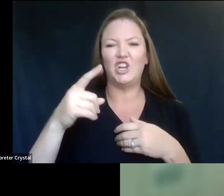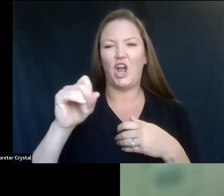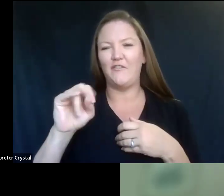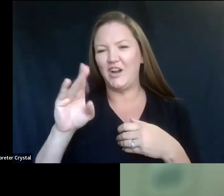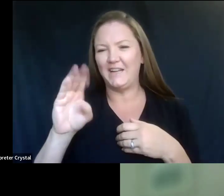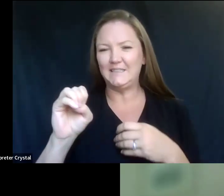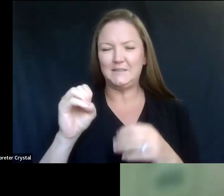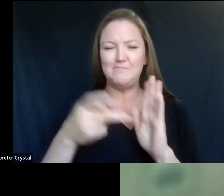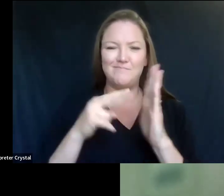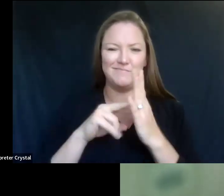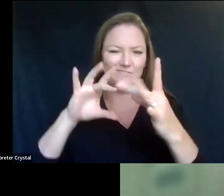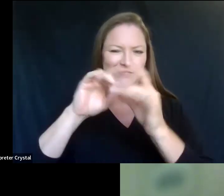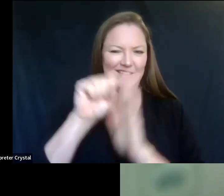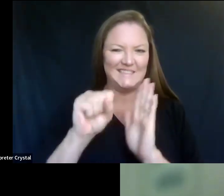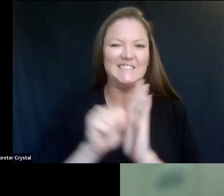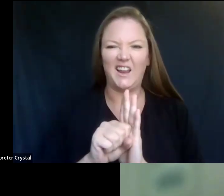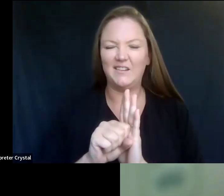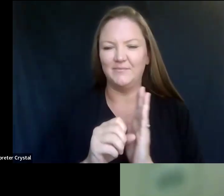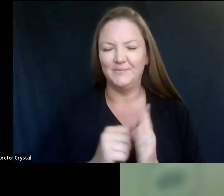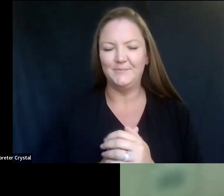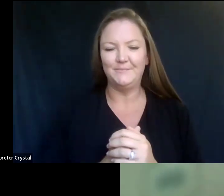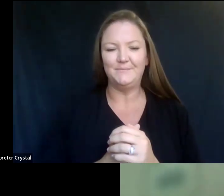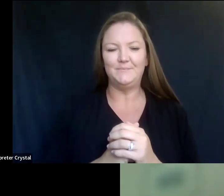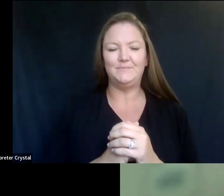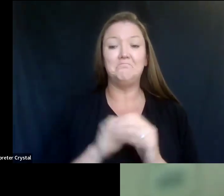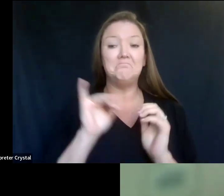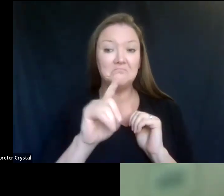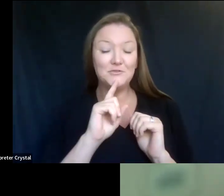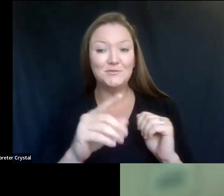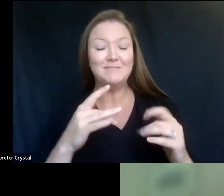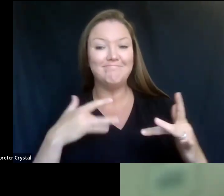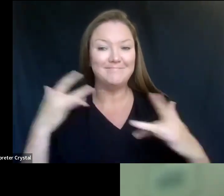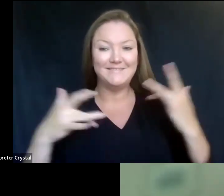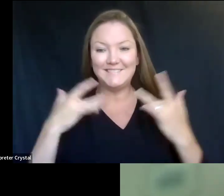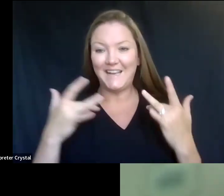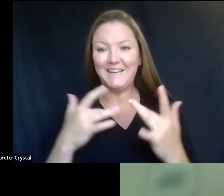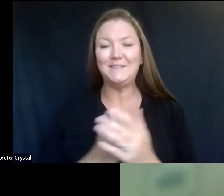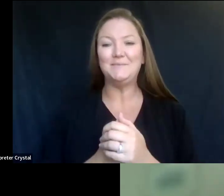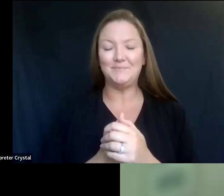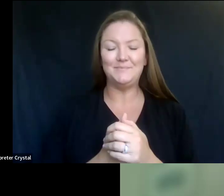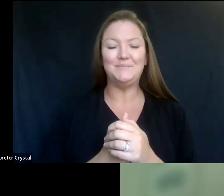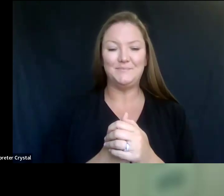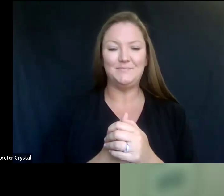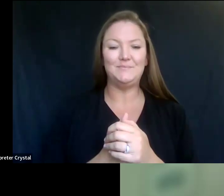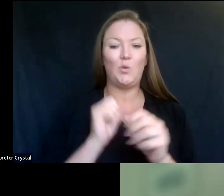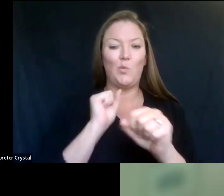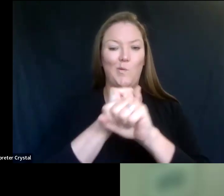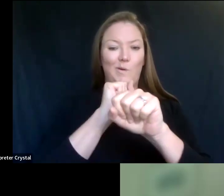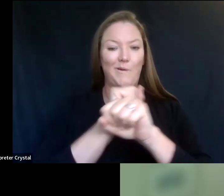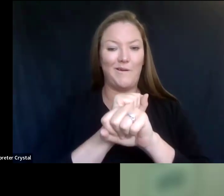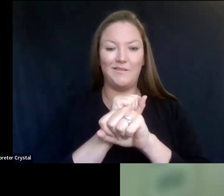state environment. that's great. And also, it's a really exciting work on that you're doing in terms